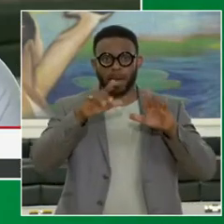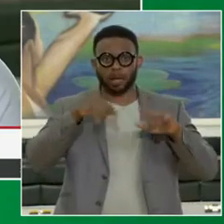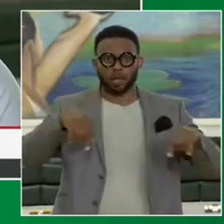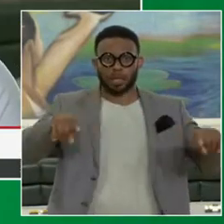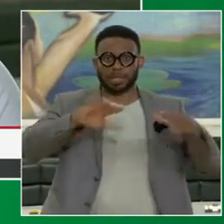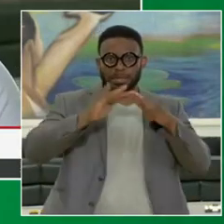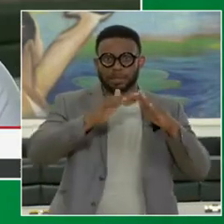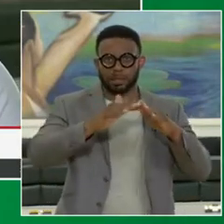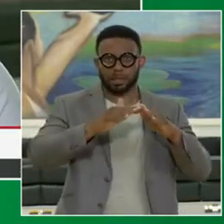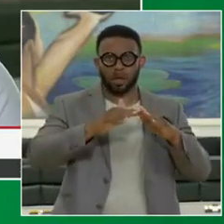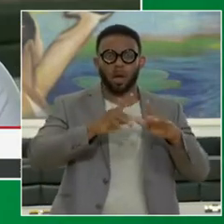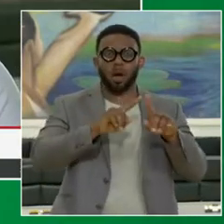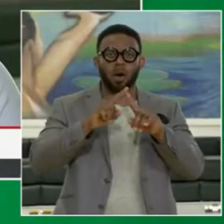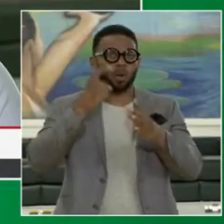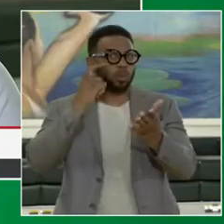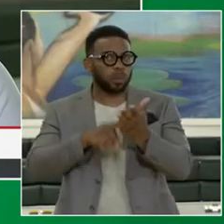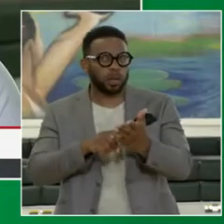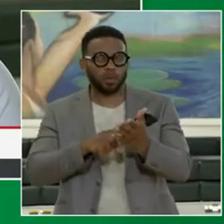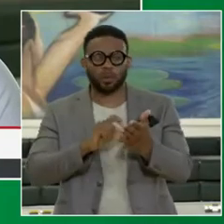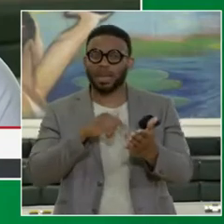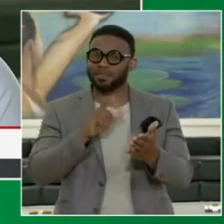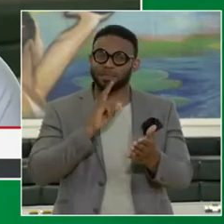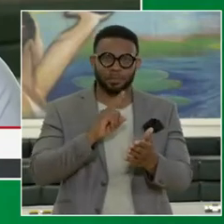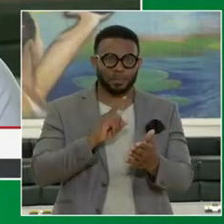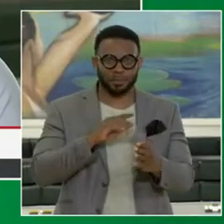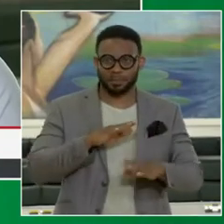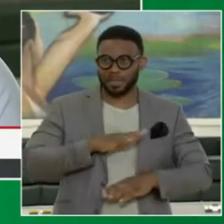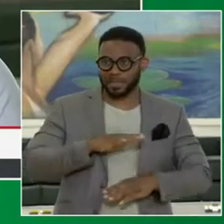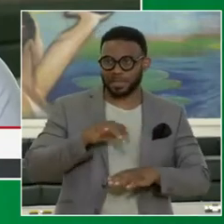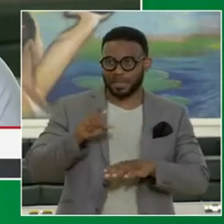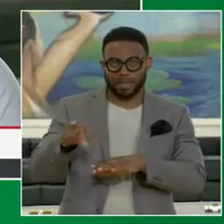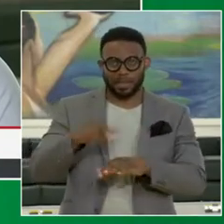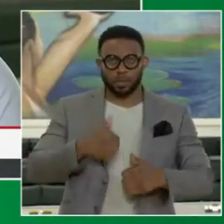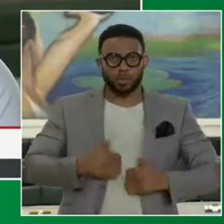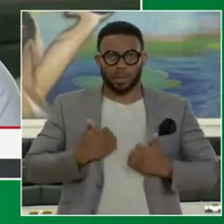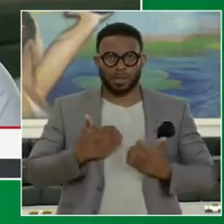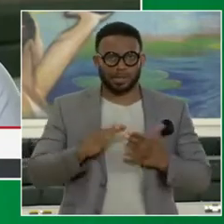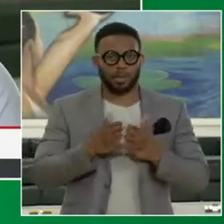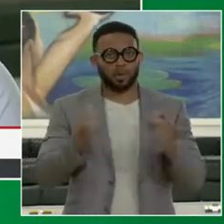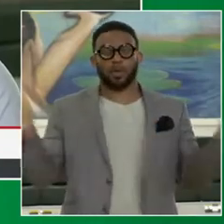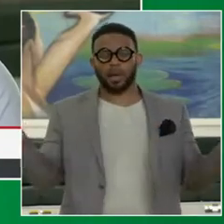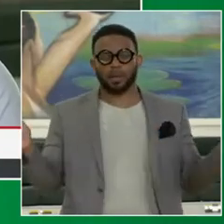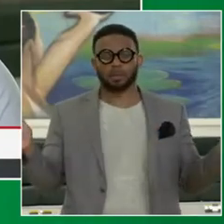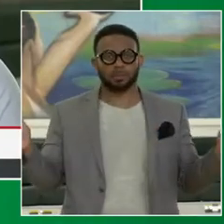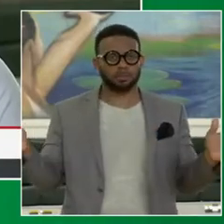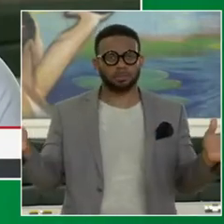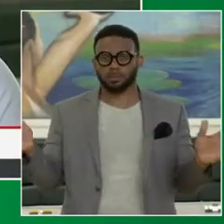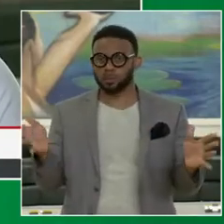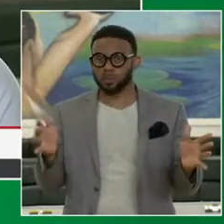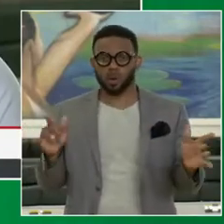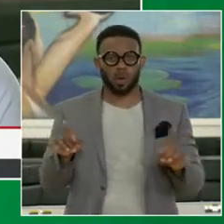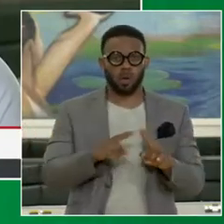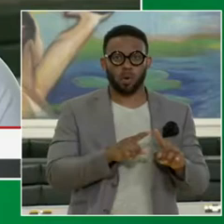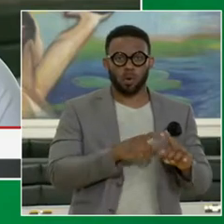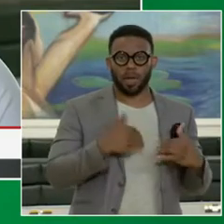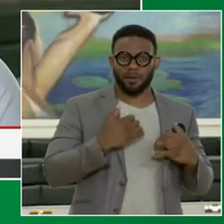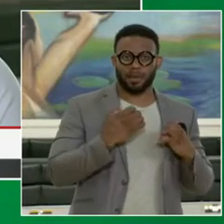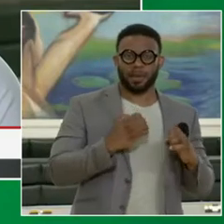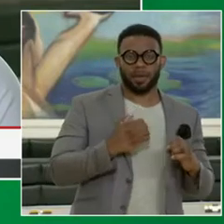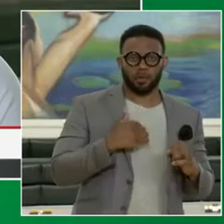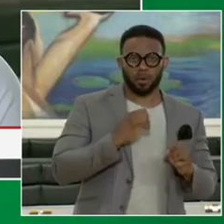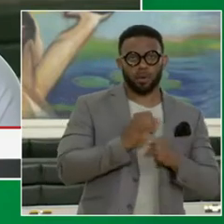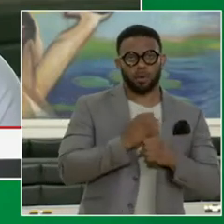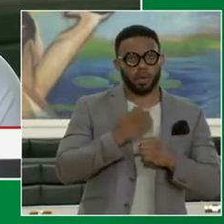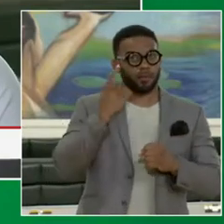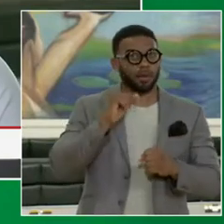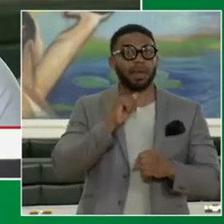we also realize that we have to meet the needs of the residents citywide, and so we also have an effort that we're